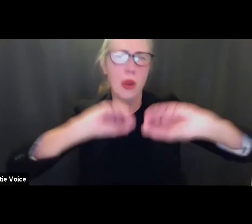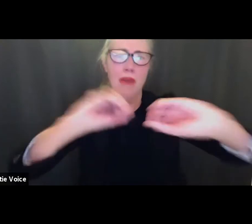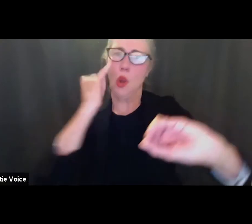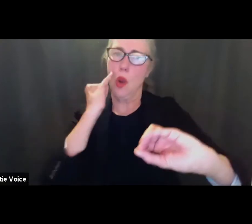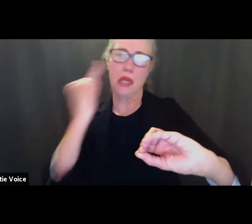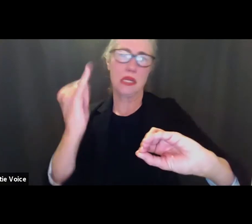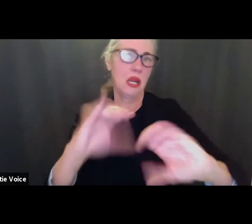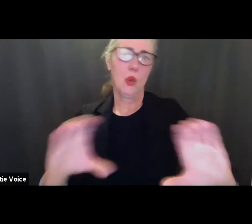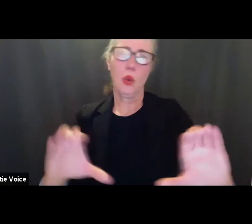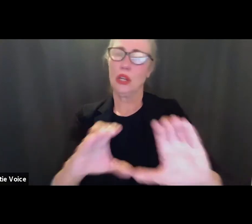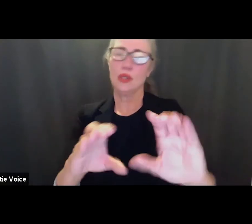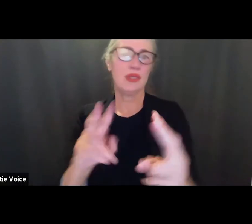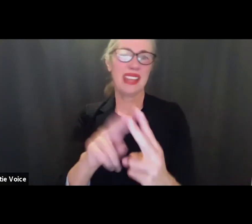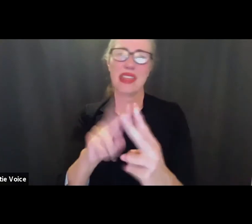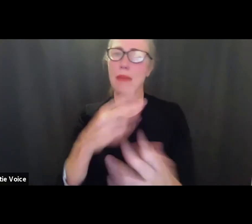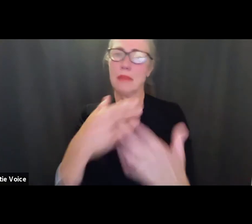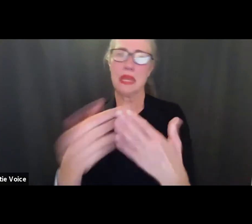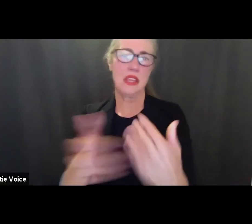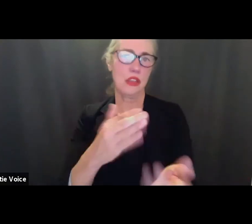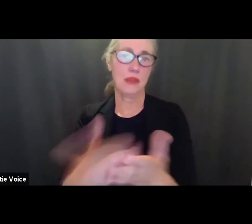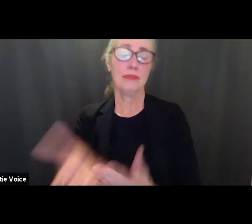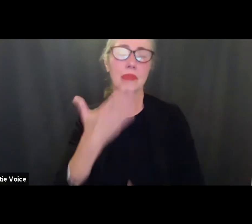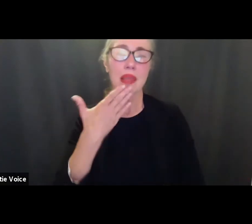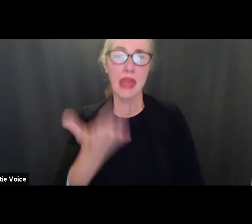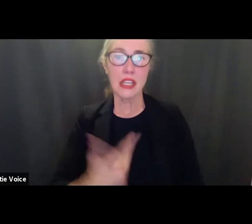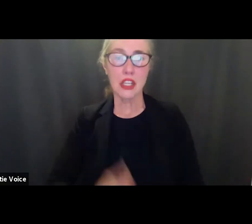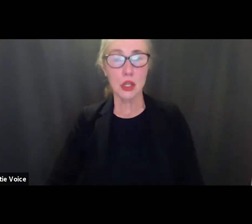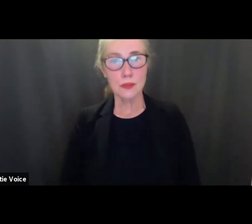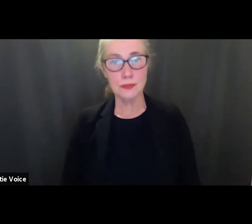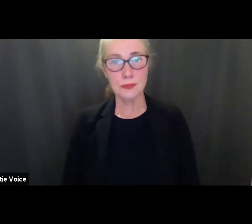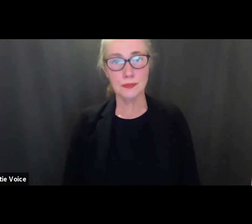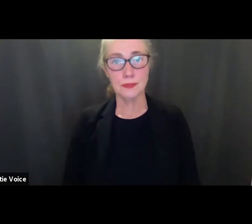do to them either. Thank you.